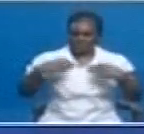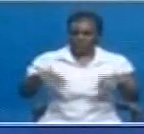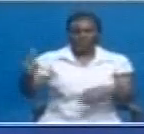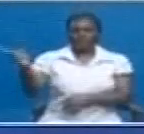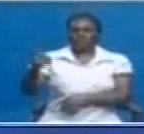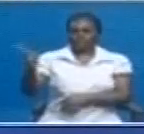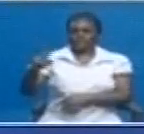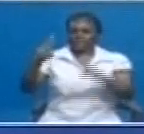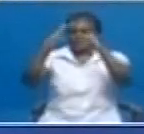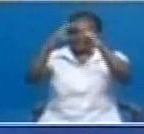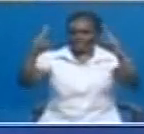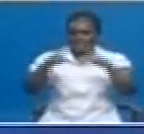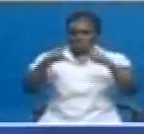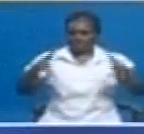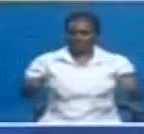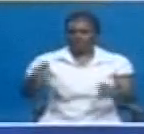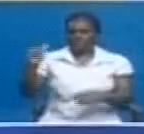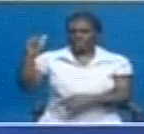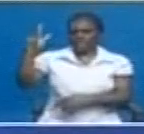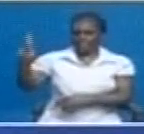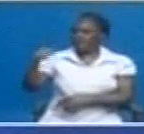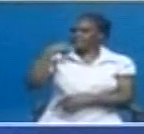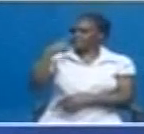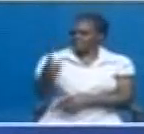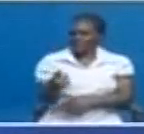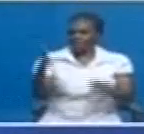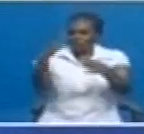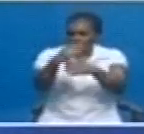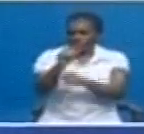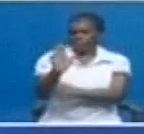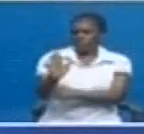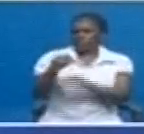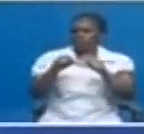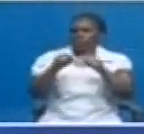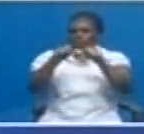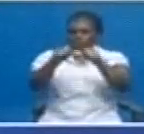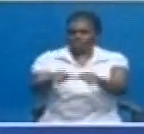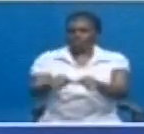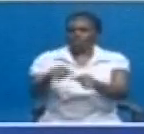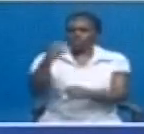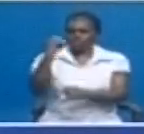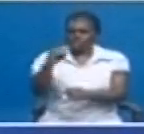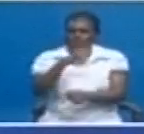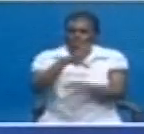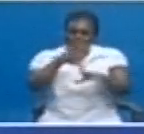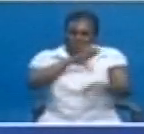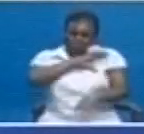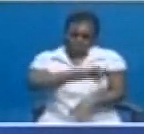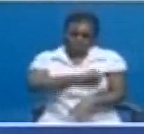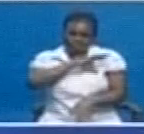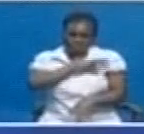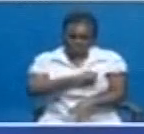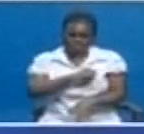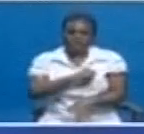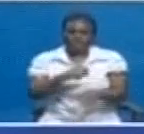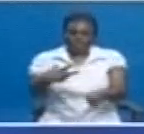the president of the International Olympic Committee, Thomas Bach, said that his organization will continue with its zero-tolerance policy for